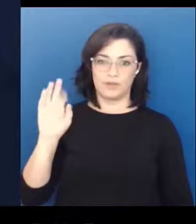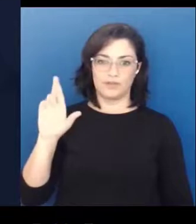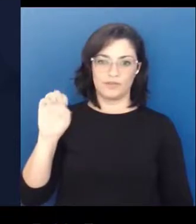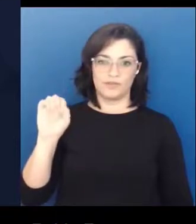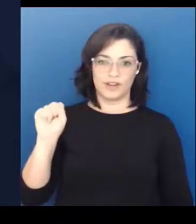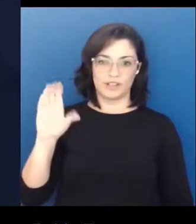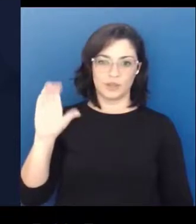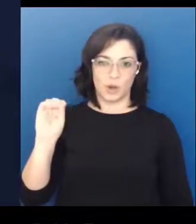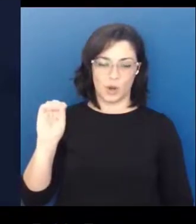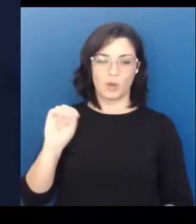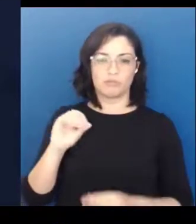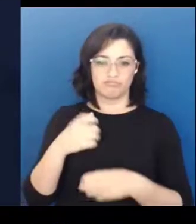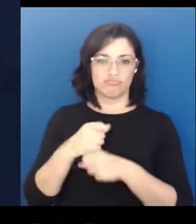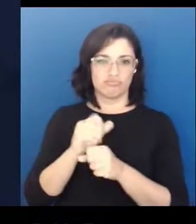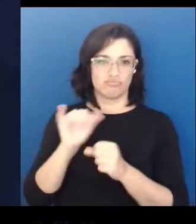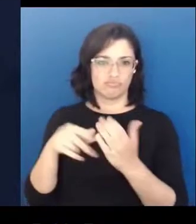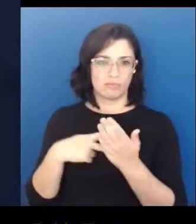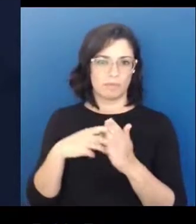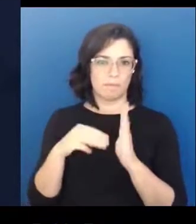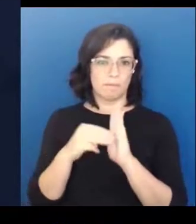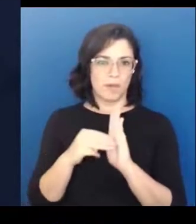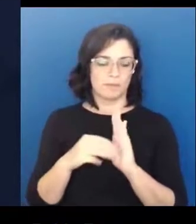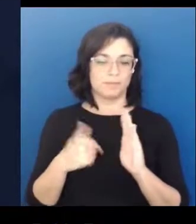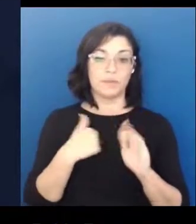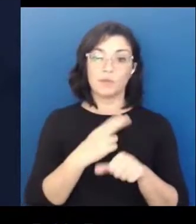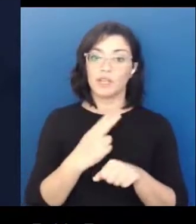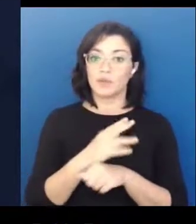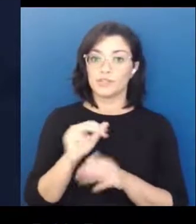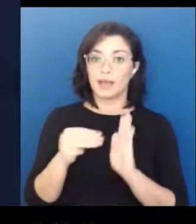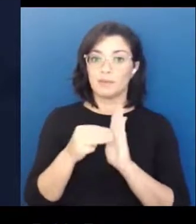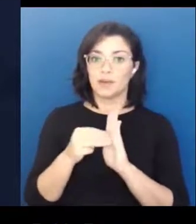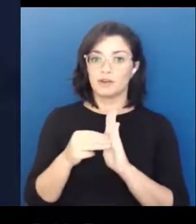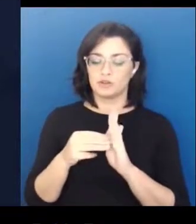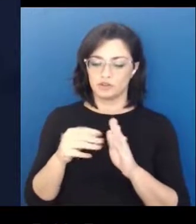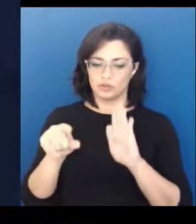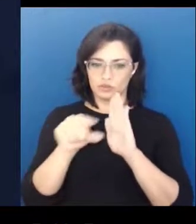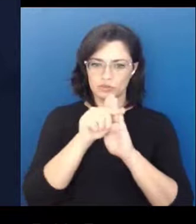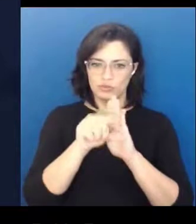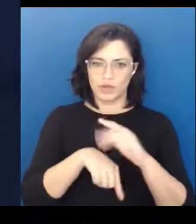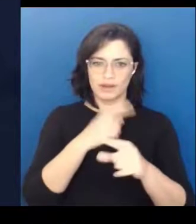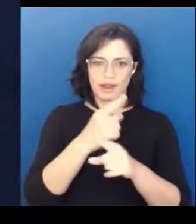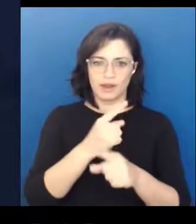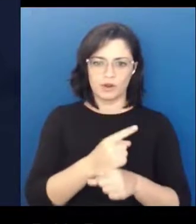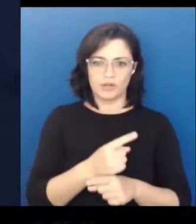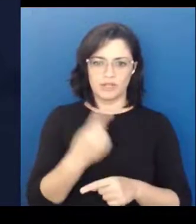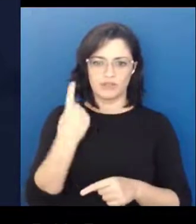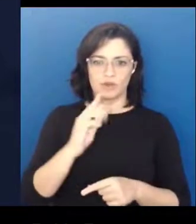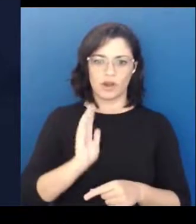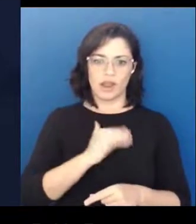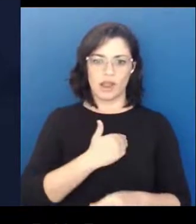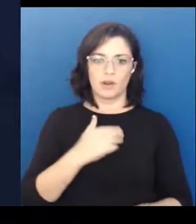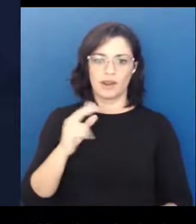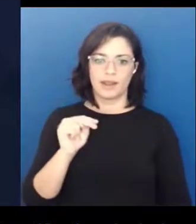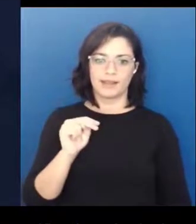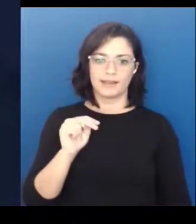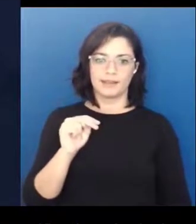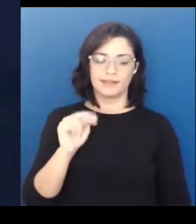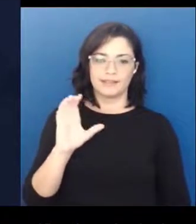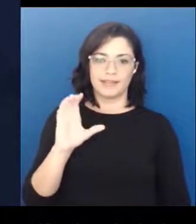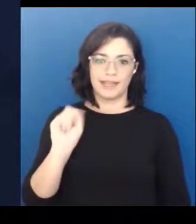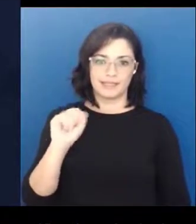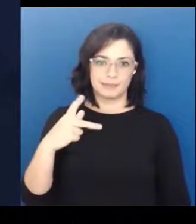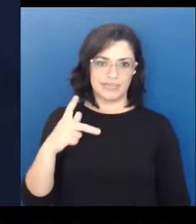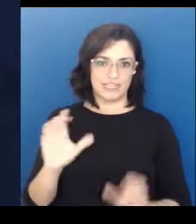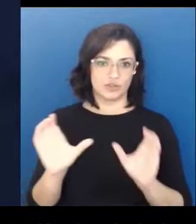our NCSP certification. And why is certification important? It proves to consumers or